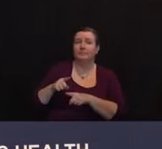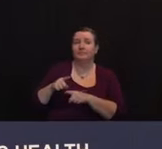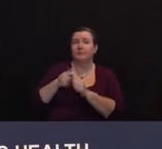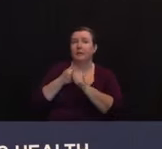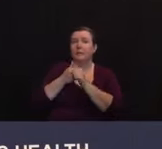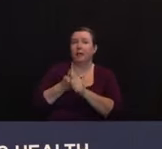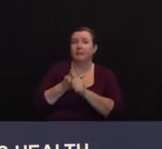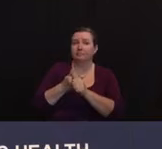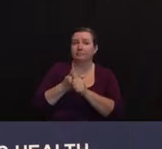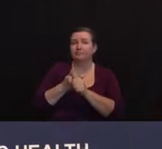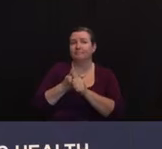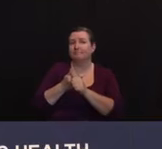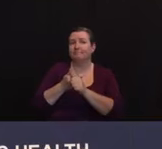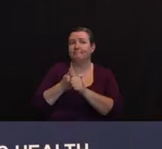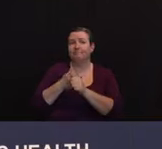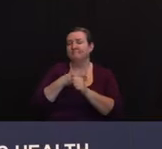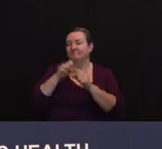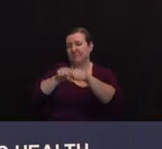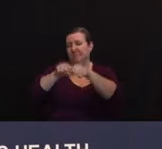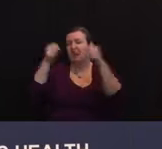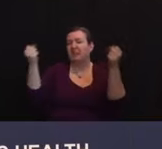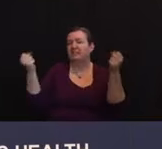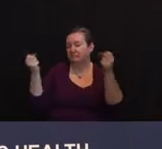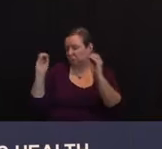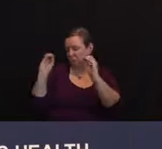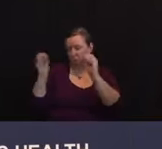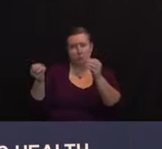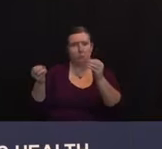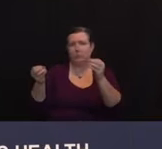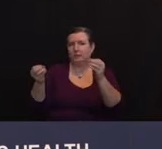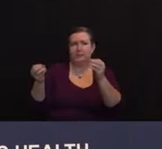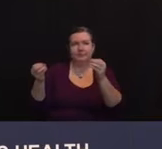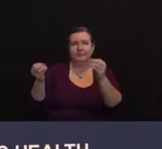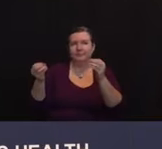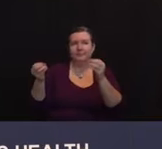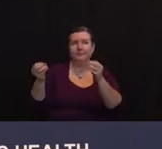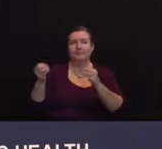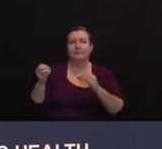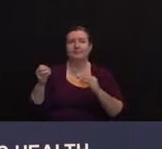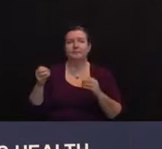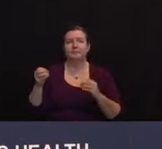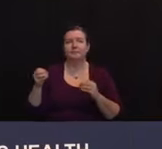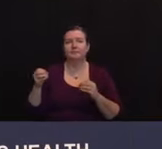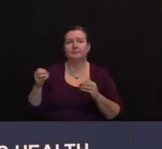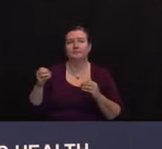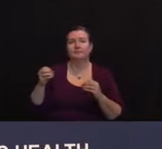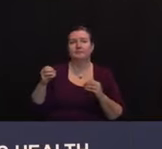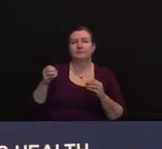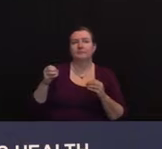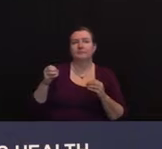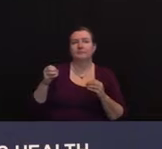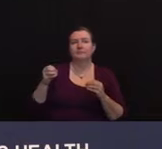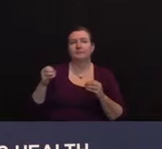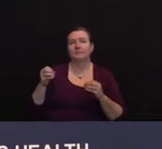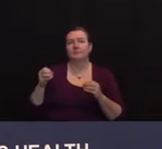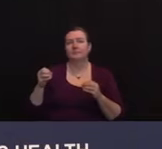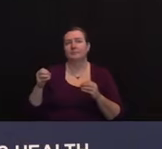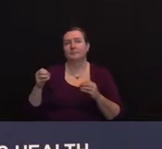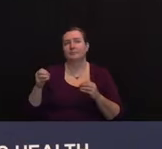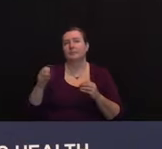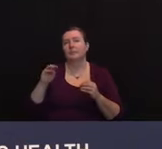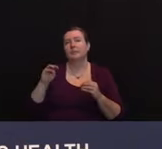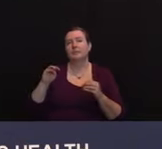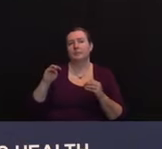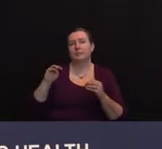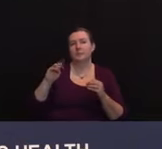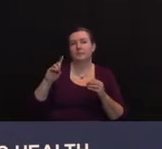weather, just David Mathau taking off his jacket during a press conference is an indication of how nice it is out there, and he might get a quick